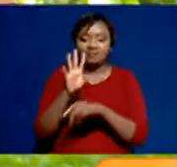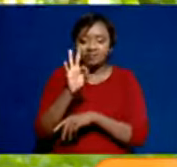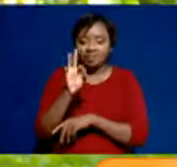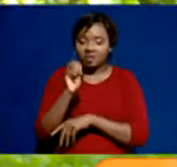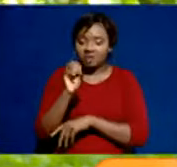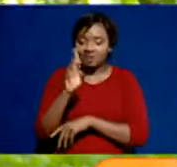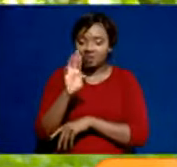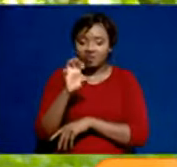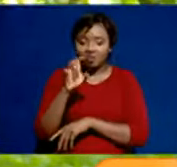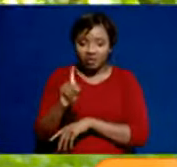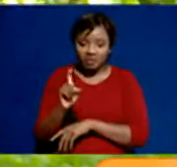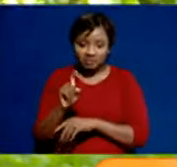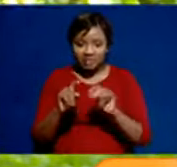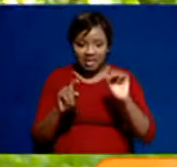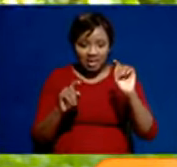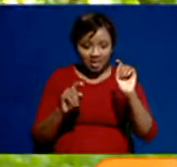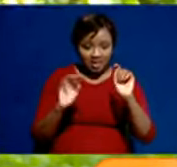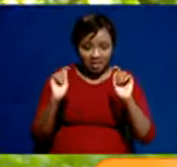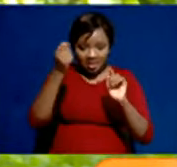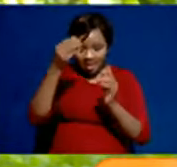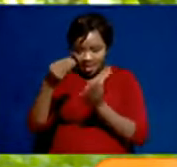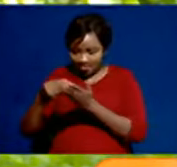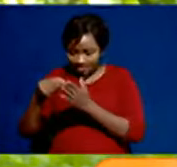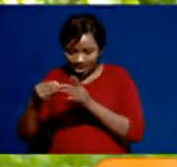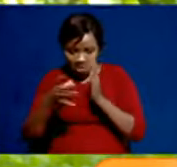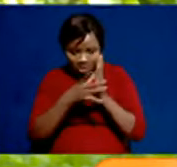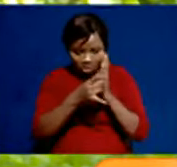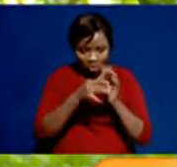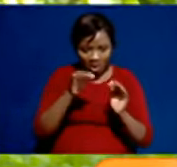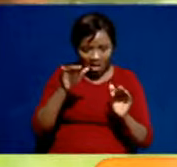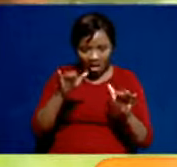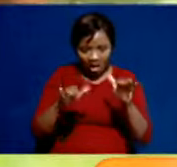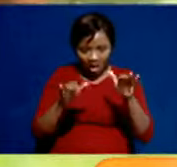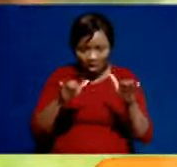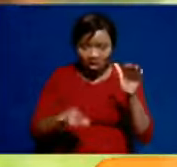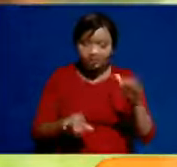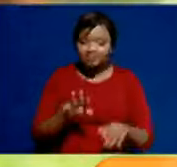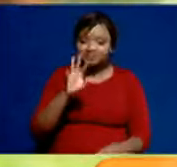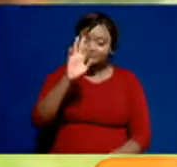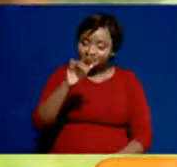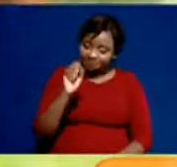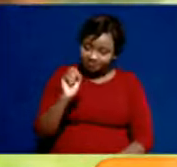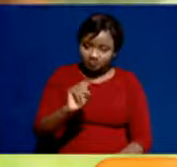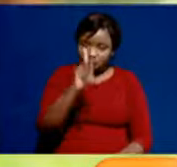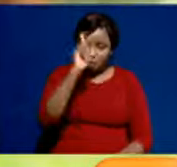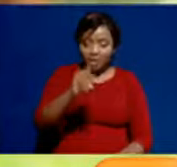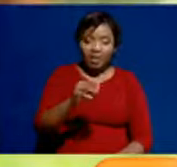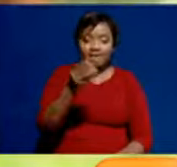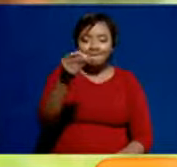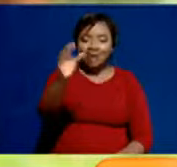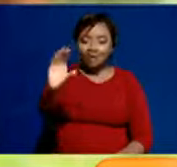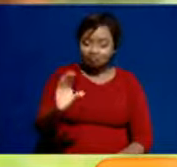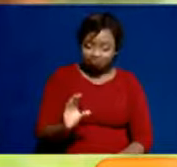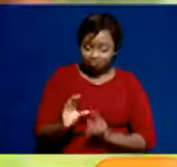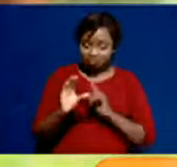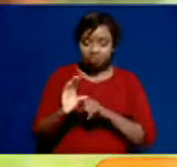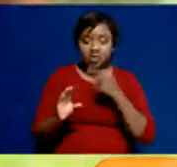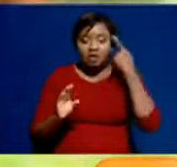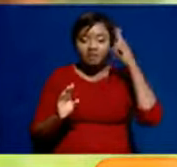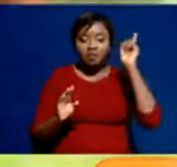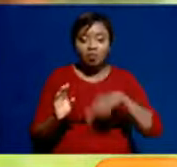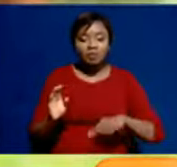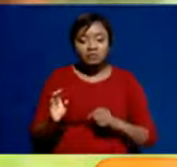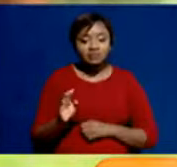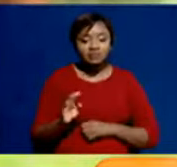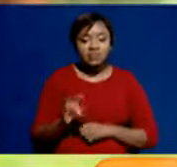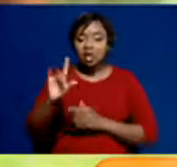shilling losing to the dollar. Yeah. What are they to do? What have they borrowed for? They are borrowing even from the